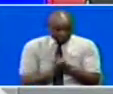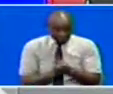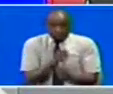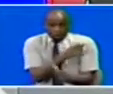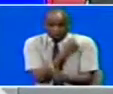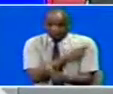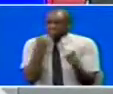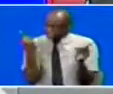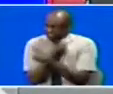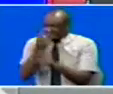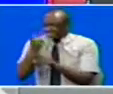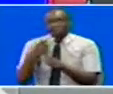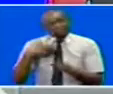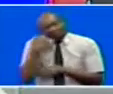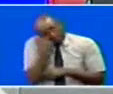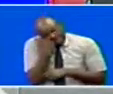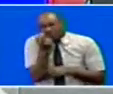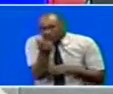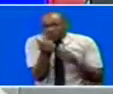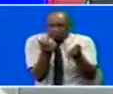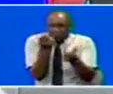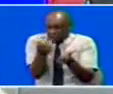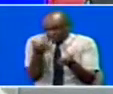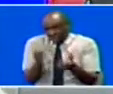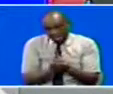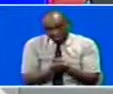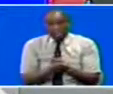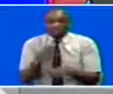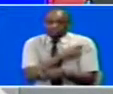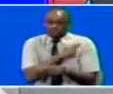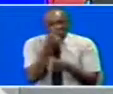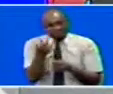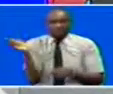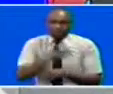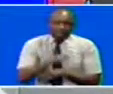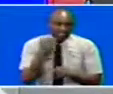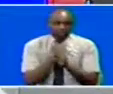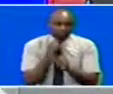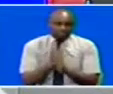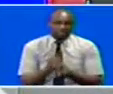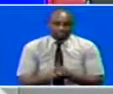hospitals recorded low numbers of patients, while in others, just a few doctors showed up for work.